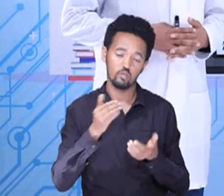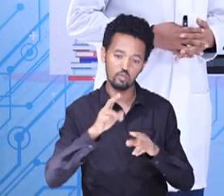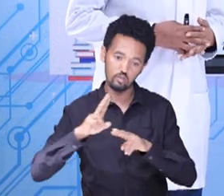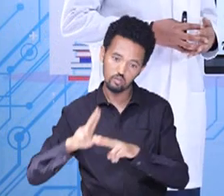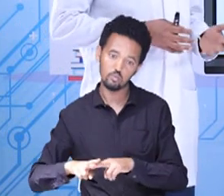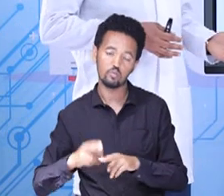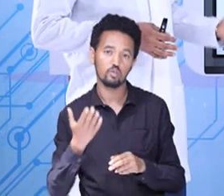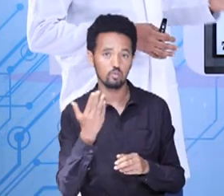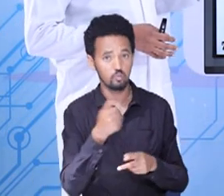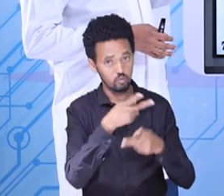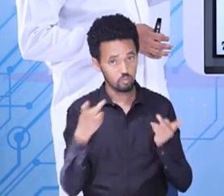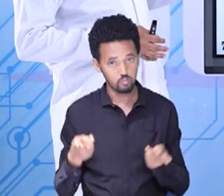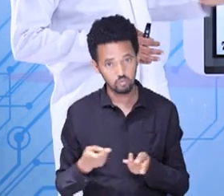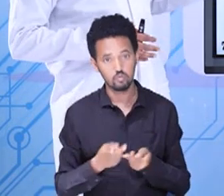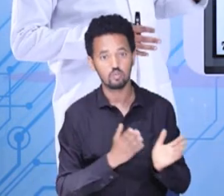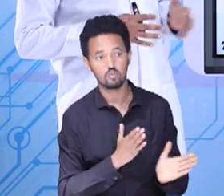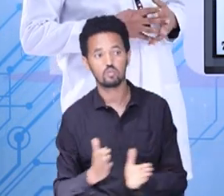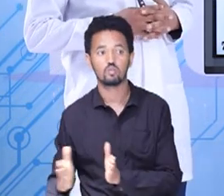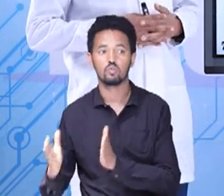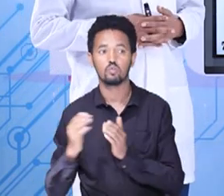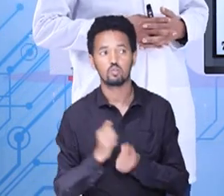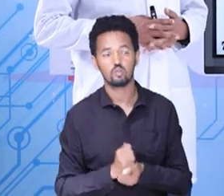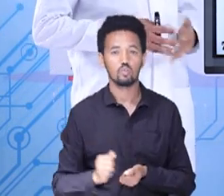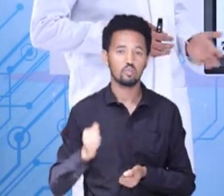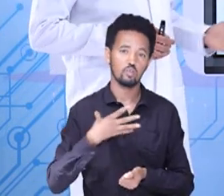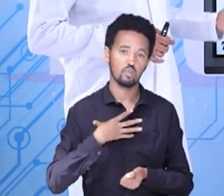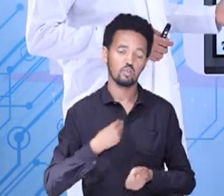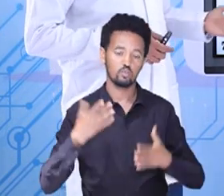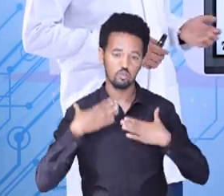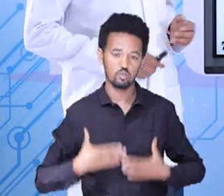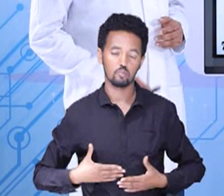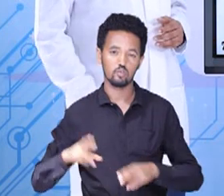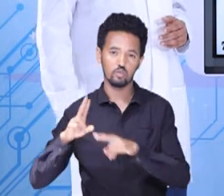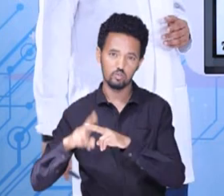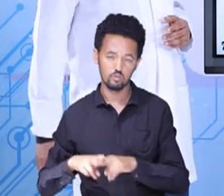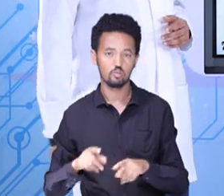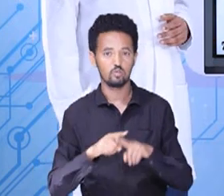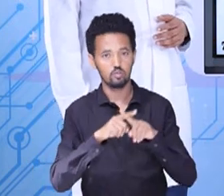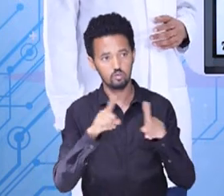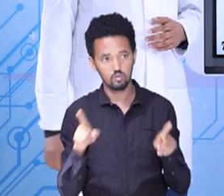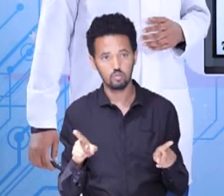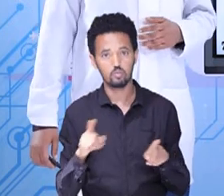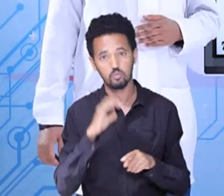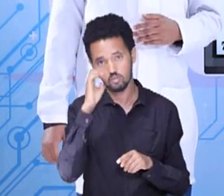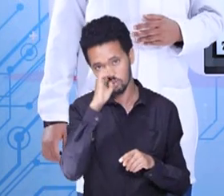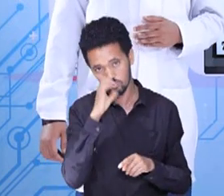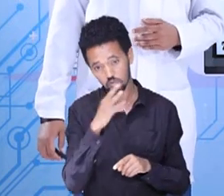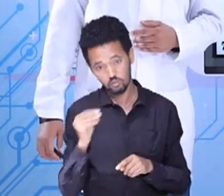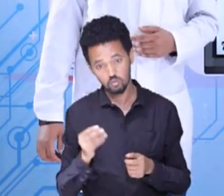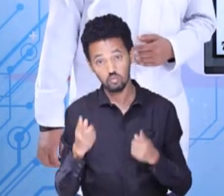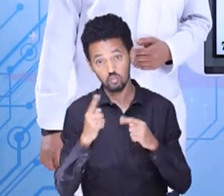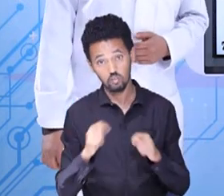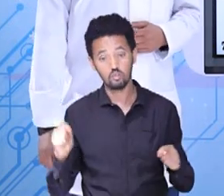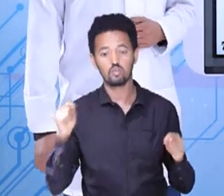in 1947. And the country Nach Labash was set up in the different provinces of Ethiopia. And